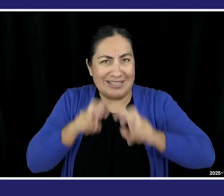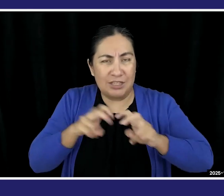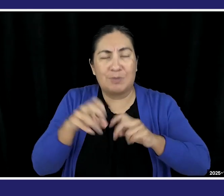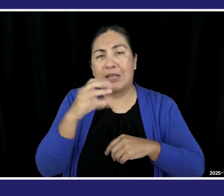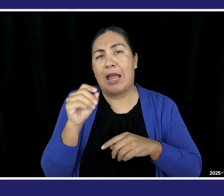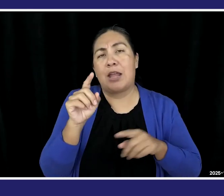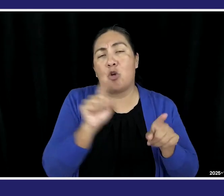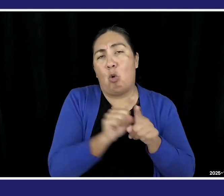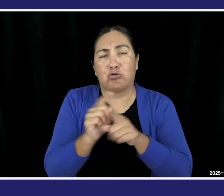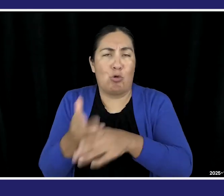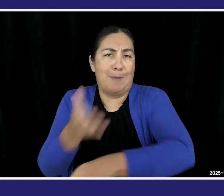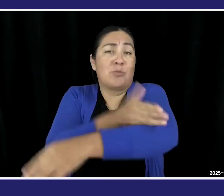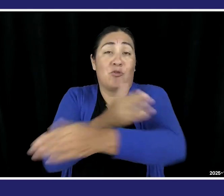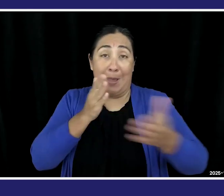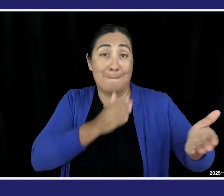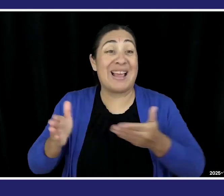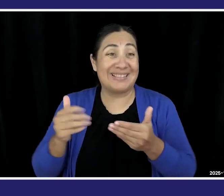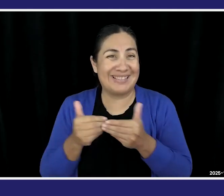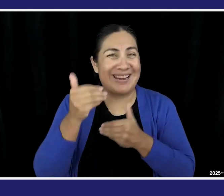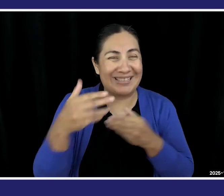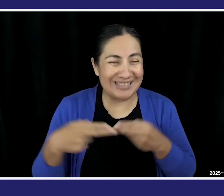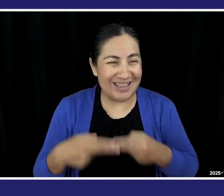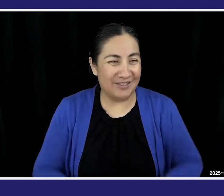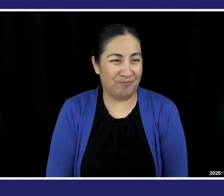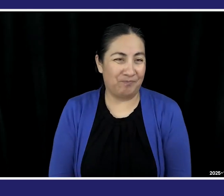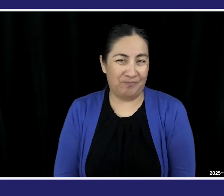health improvement plans. Next slide, please.